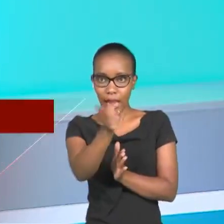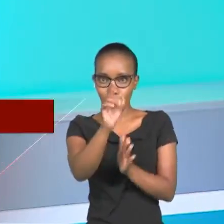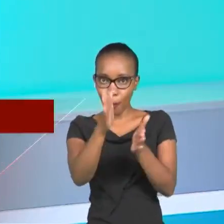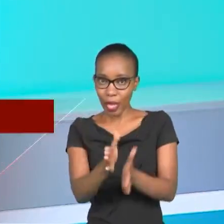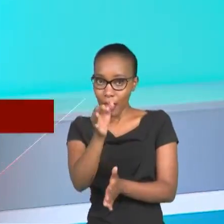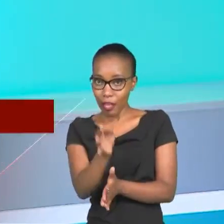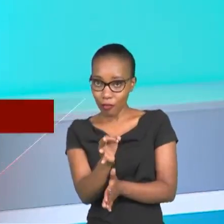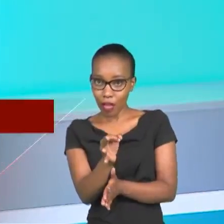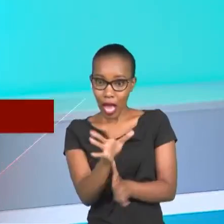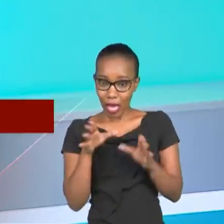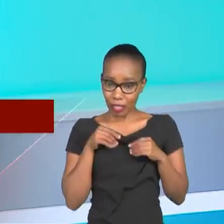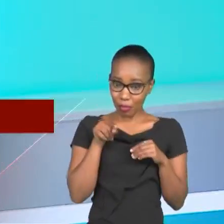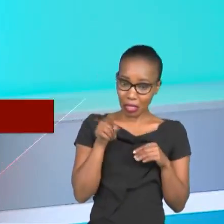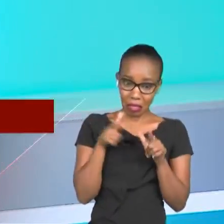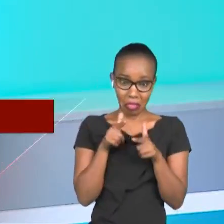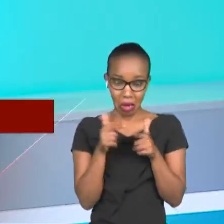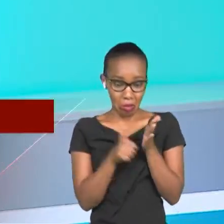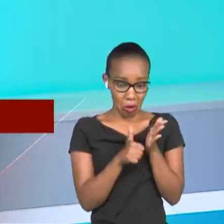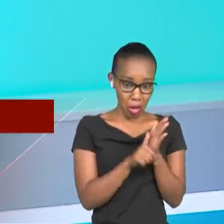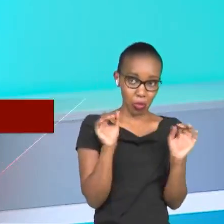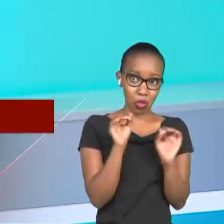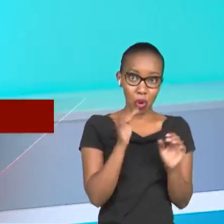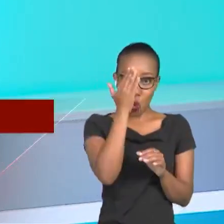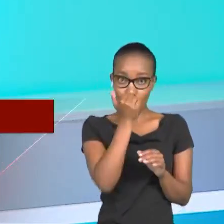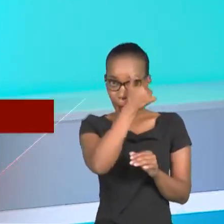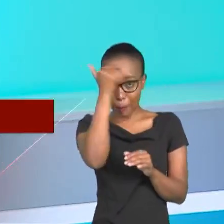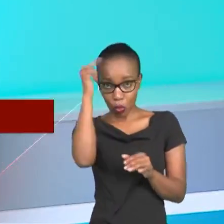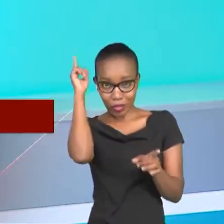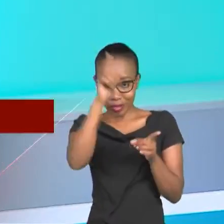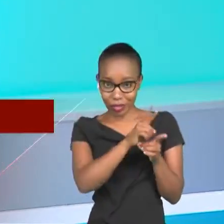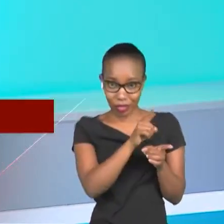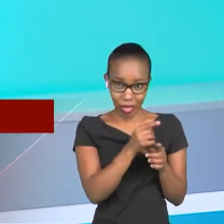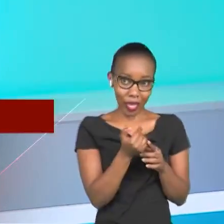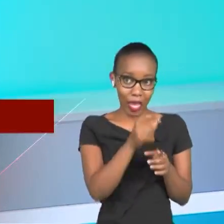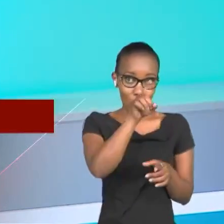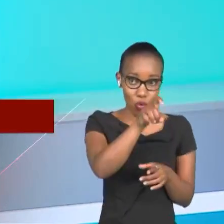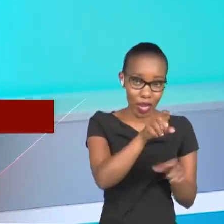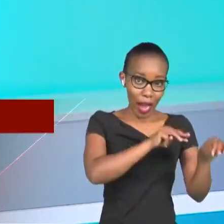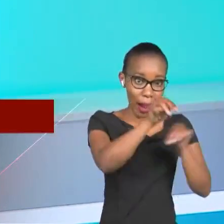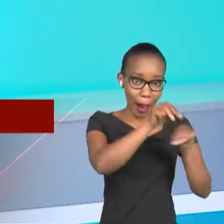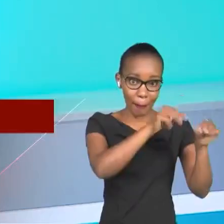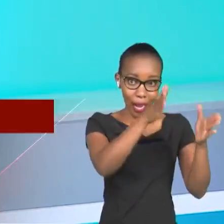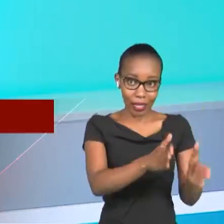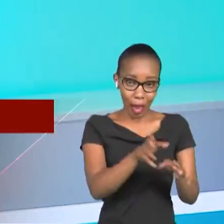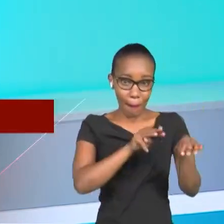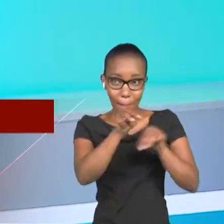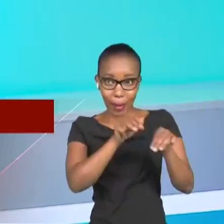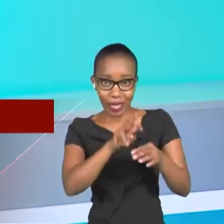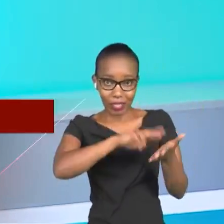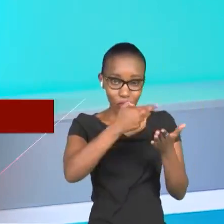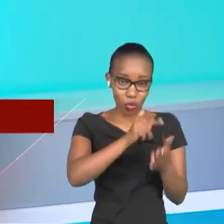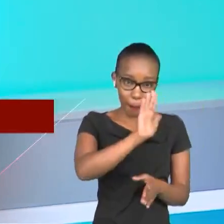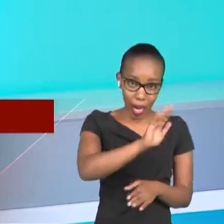not going to run with this, it's up to them. Because you either decide whether you need a manager to manage your